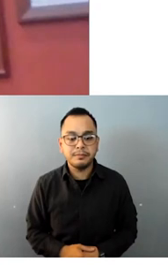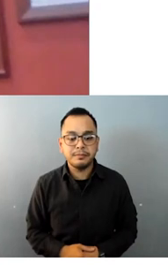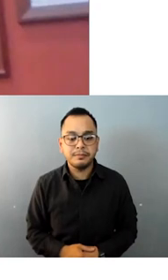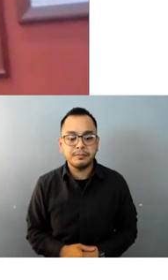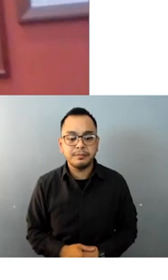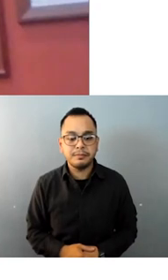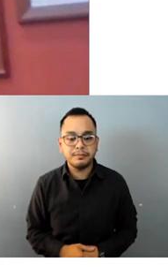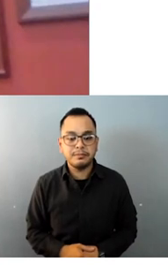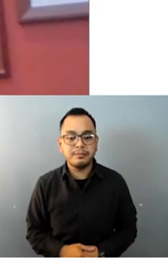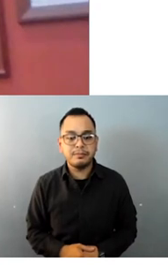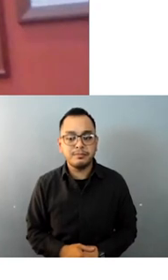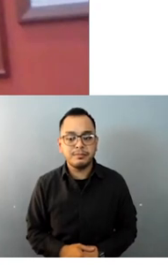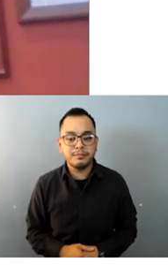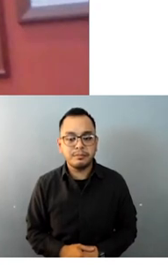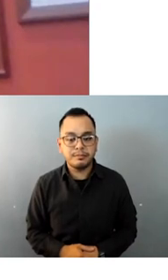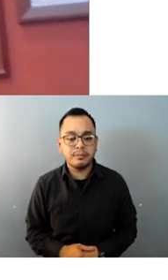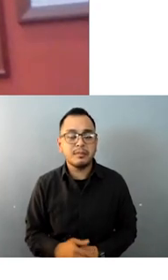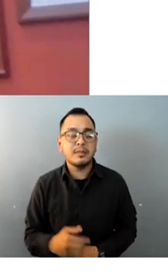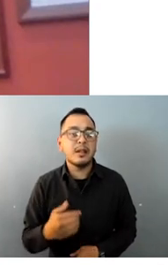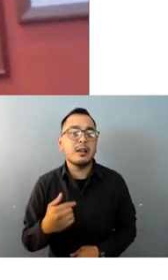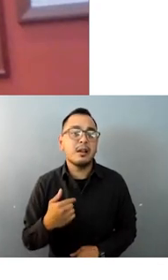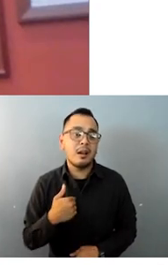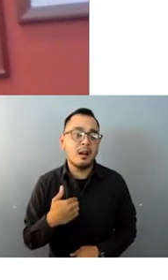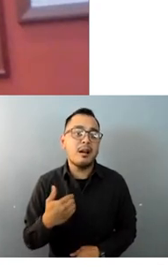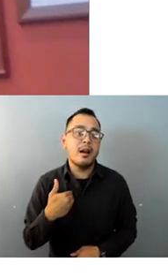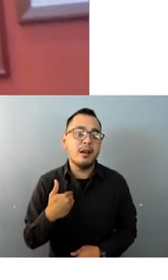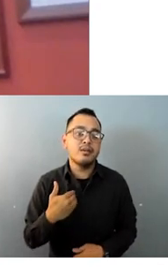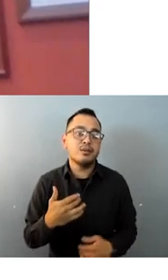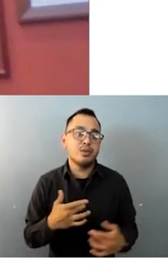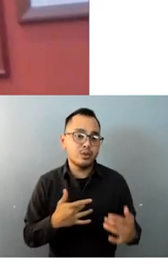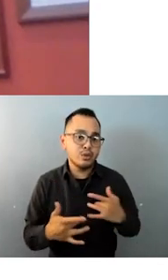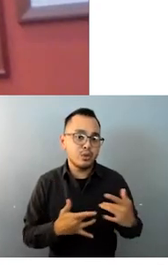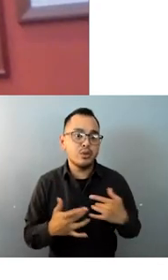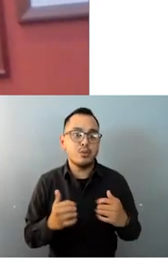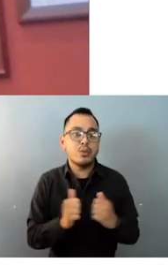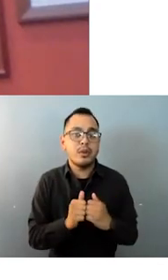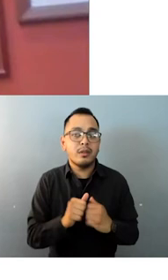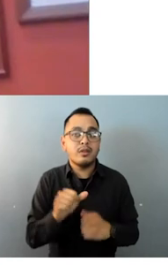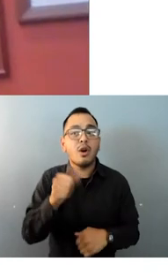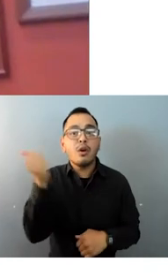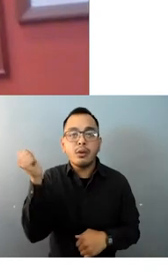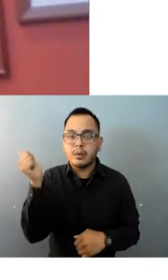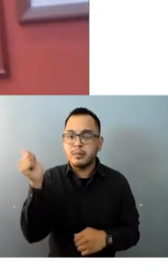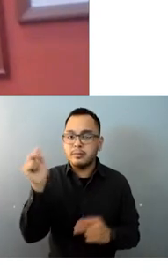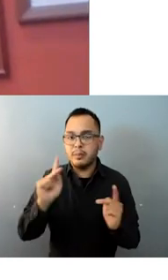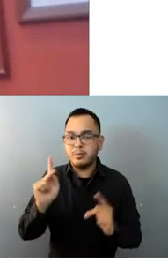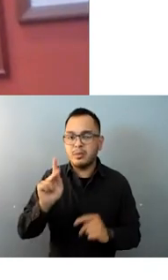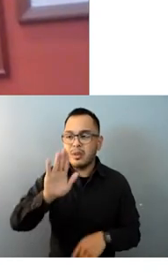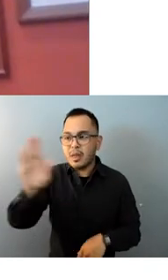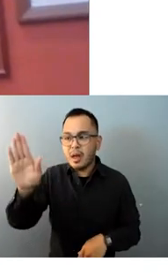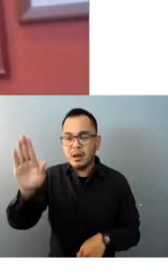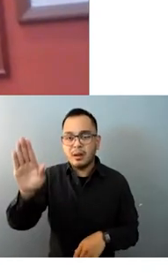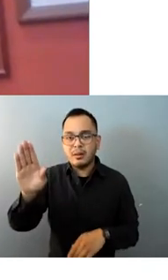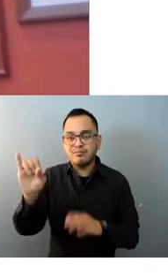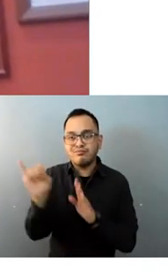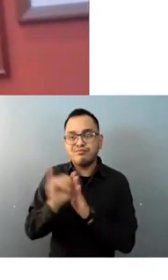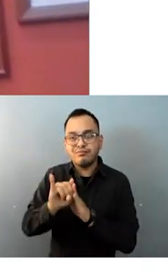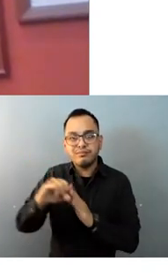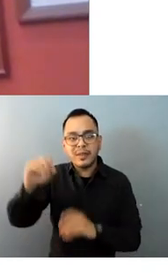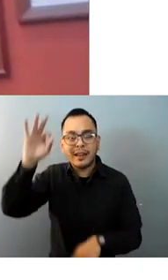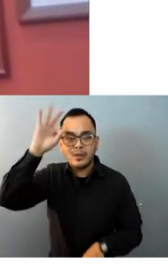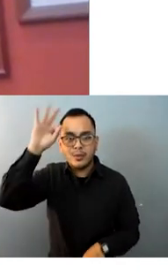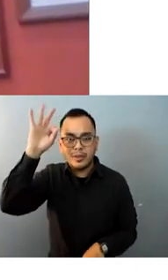and concerns about the ignorance of others, and